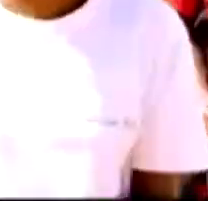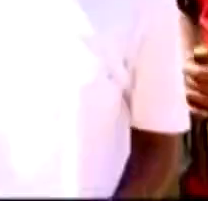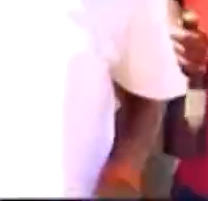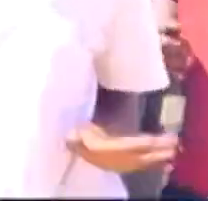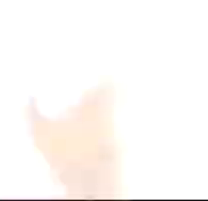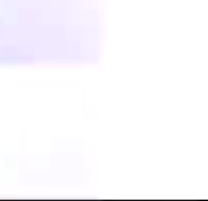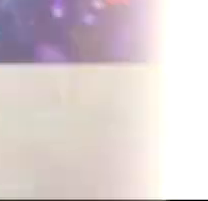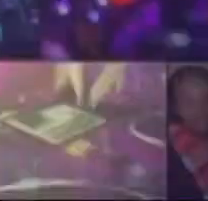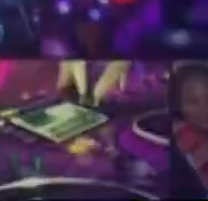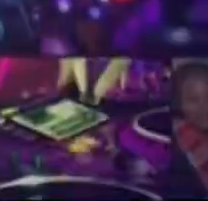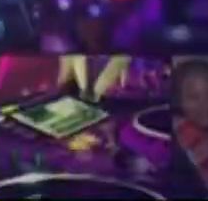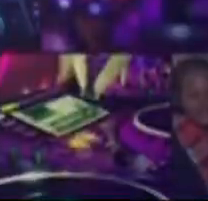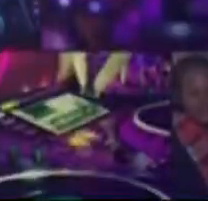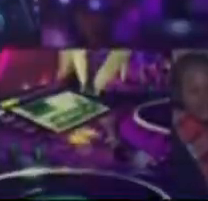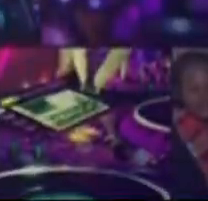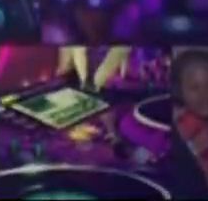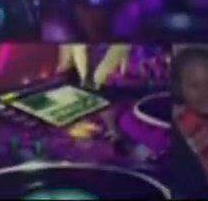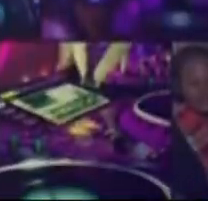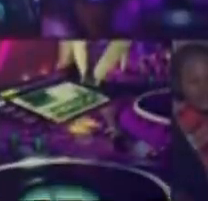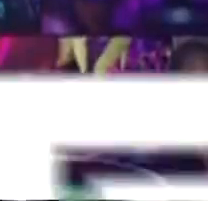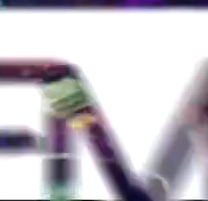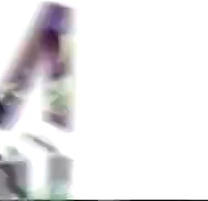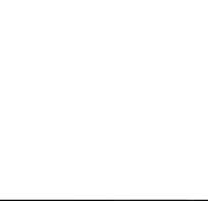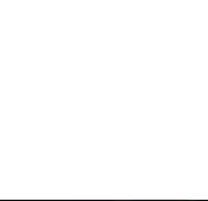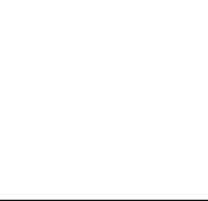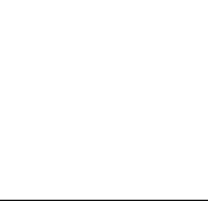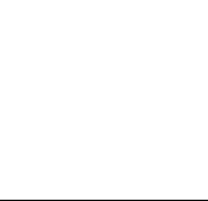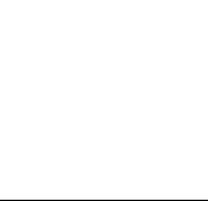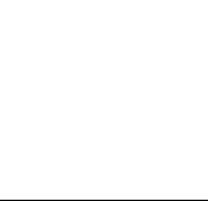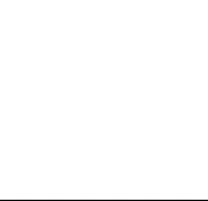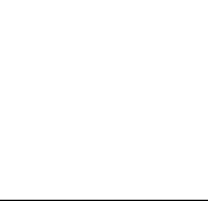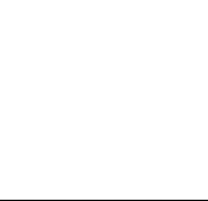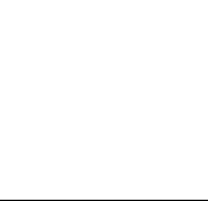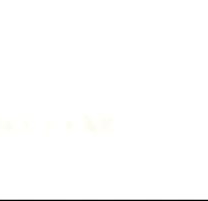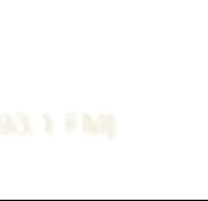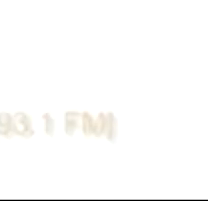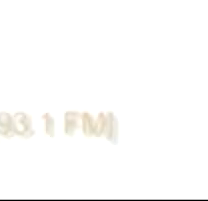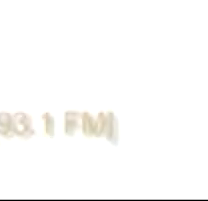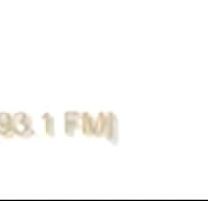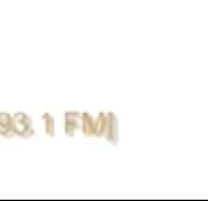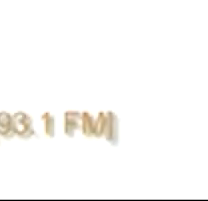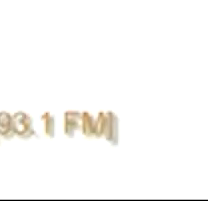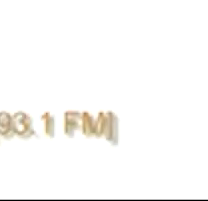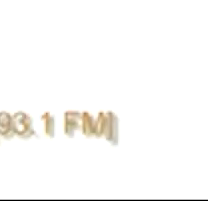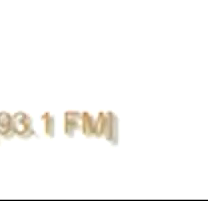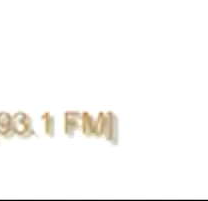kuwatumbuiza. Usikose kuhudhuria tamasha la Mwa Tonight na Mwatu FM.